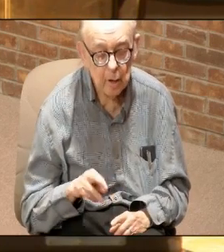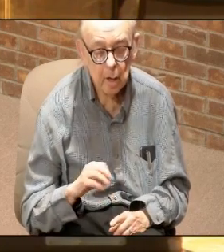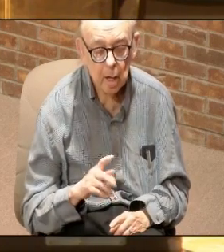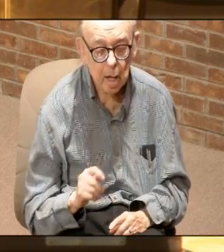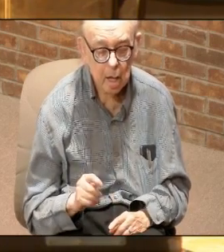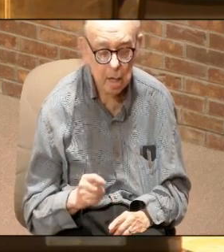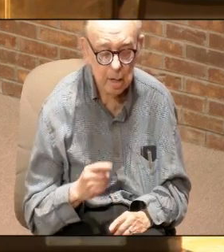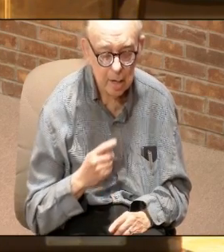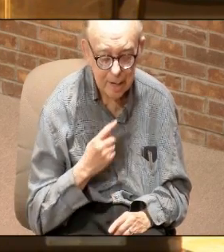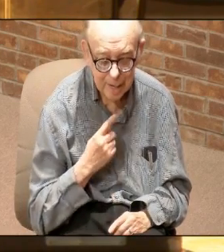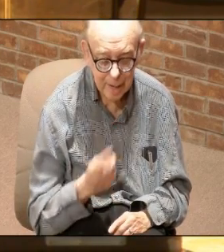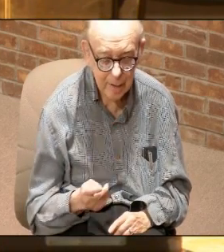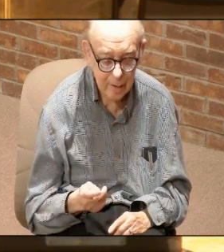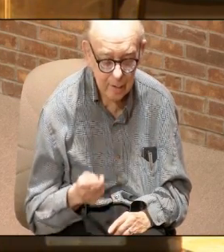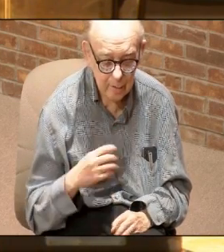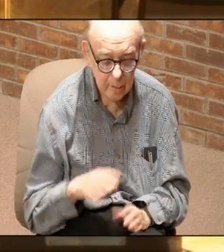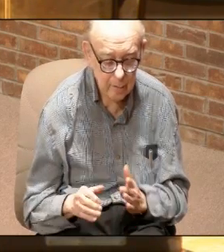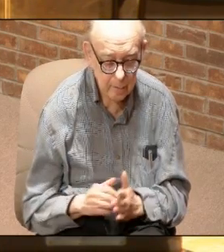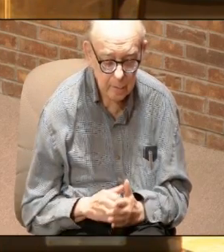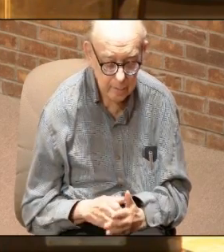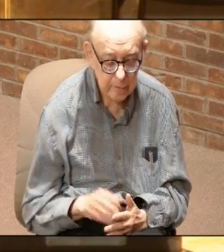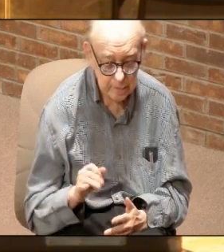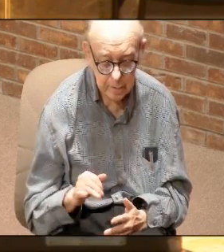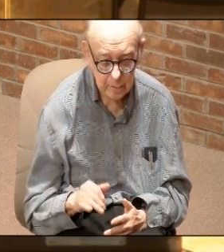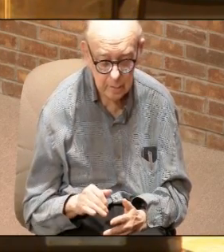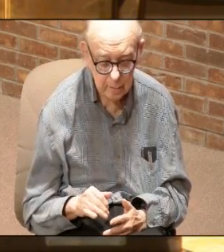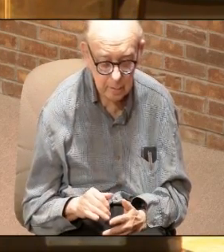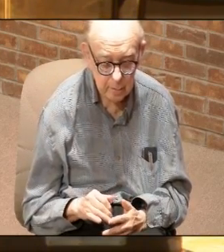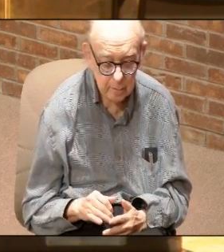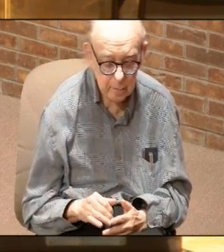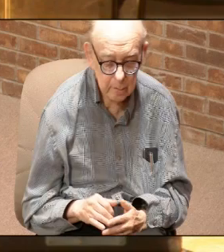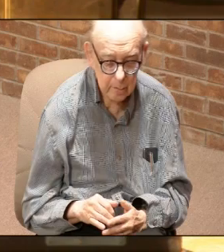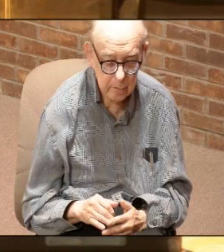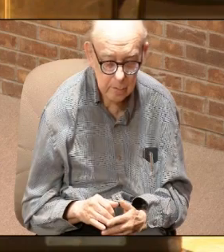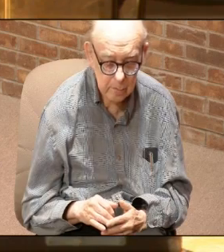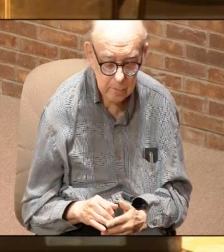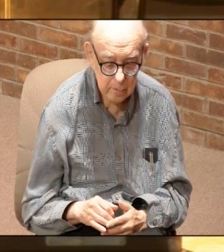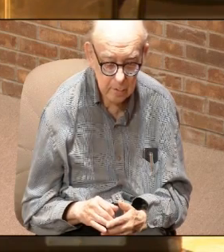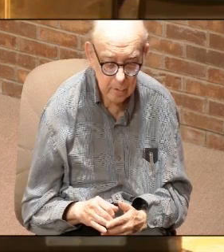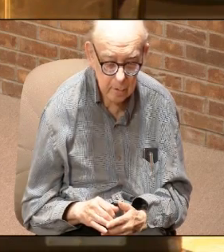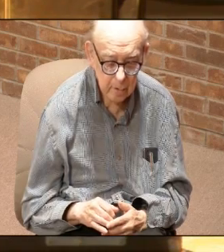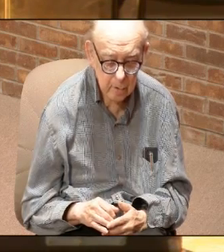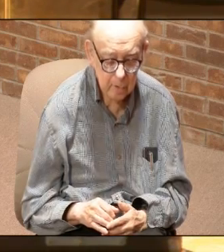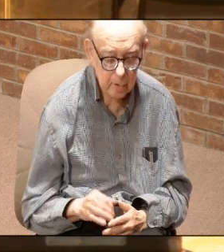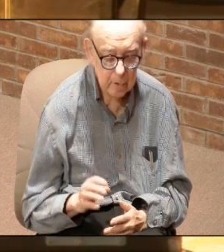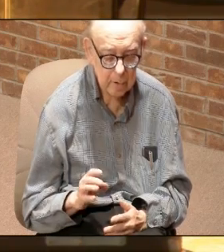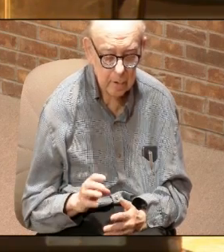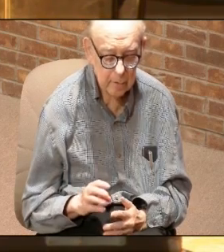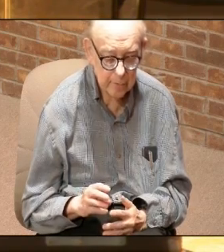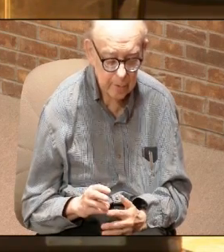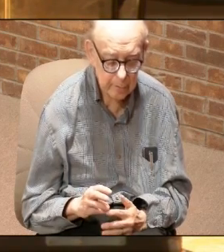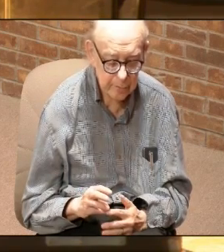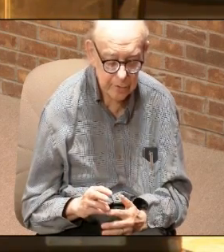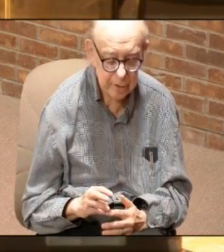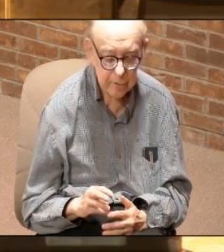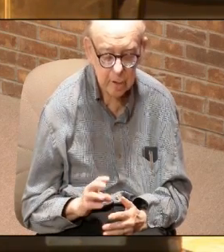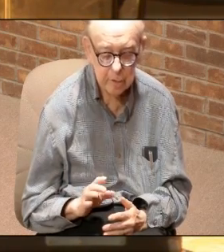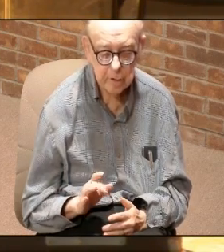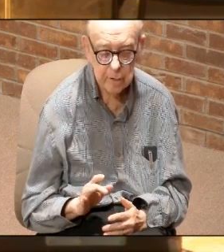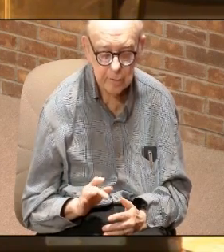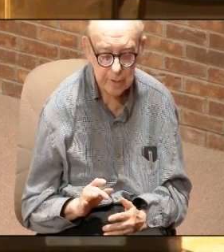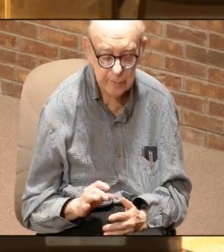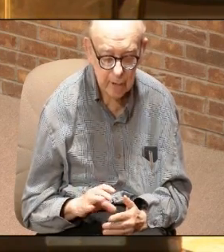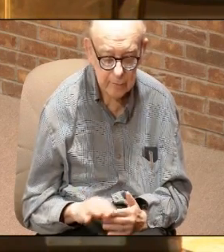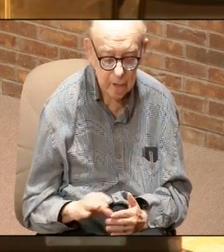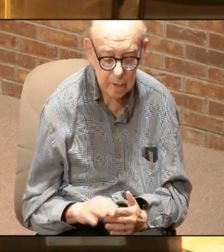I said, they can do that? And they said, yes, they can do that. From $625 to